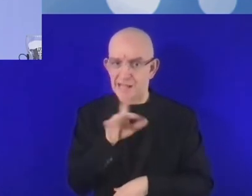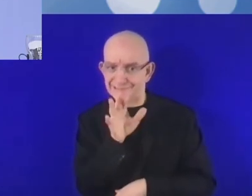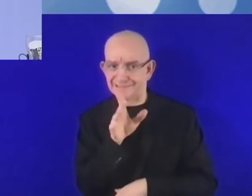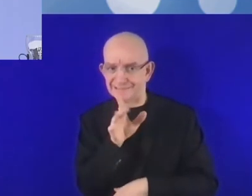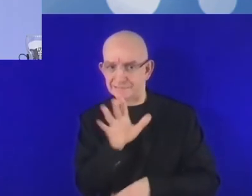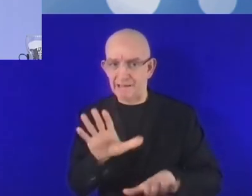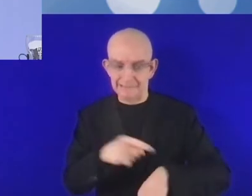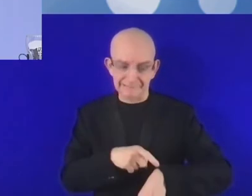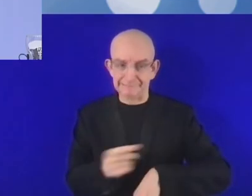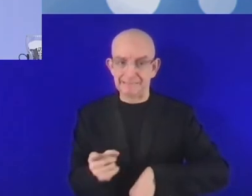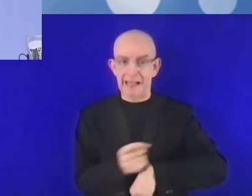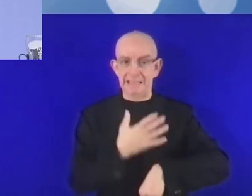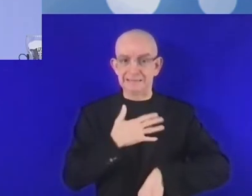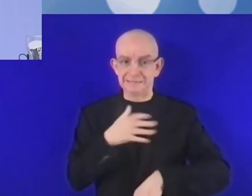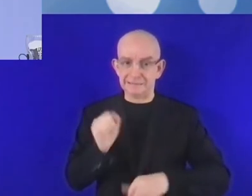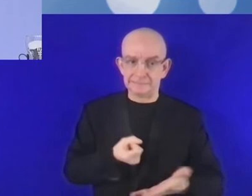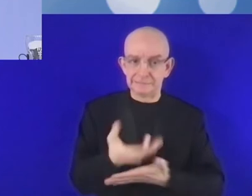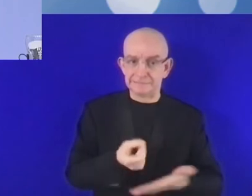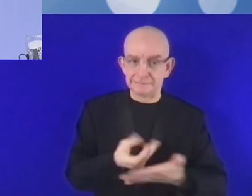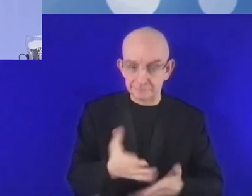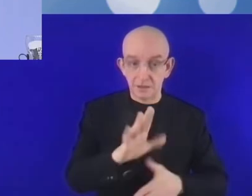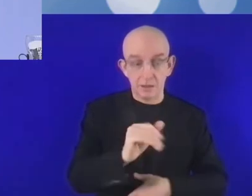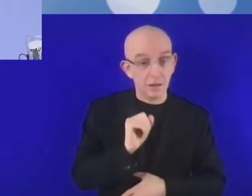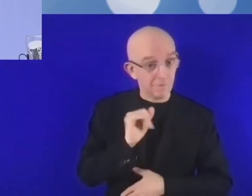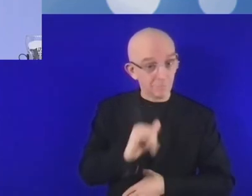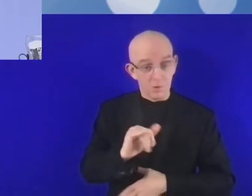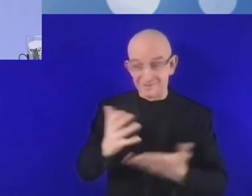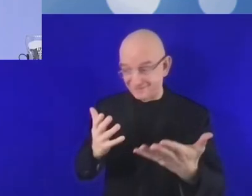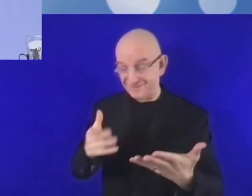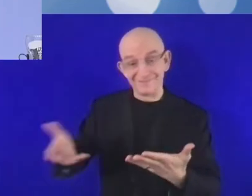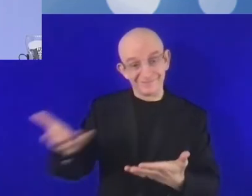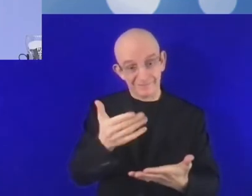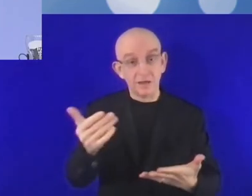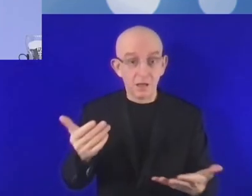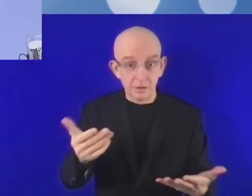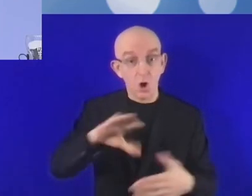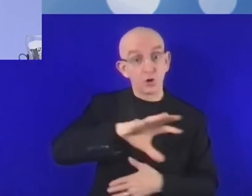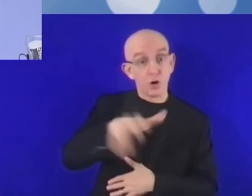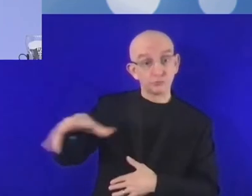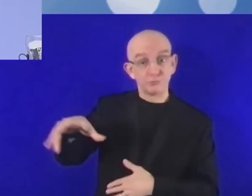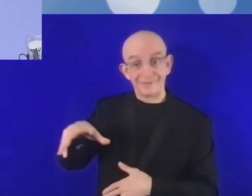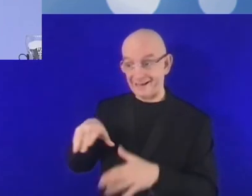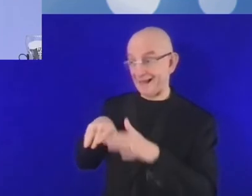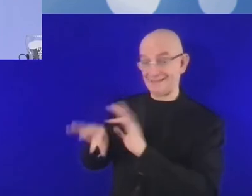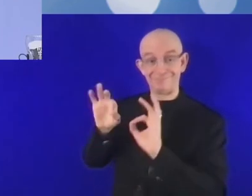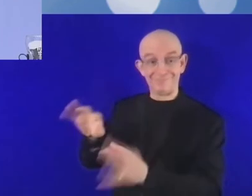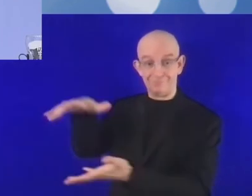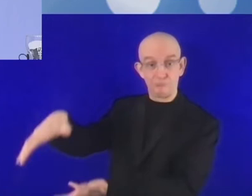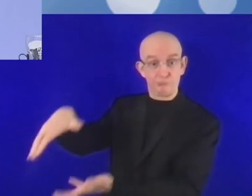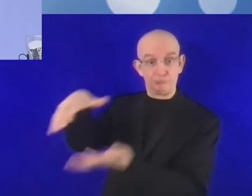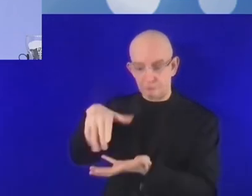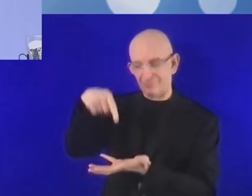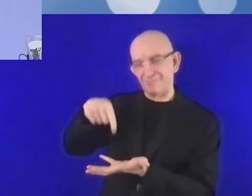easier than in others as the minister was saying in particular and where that access is possible private